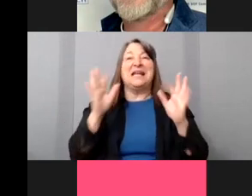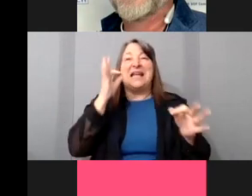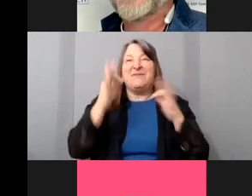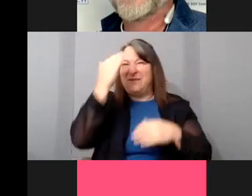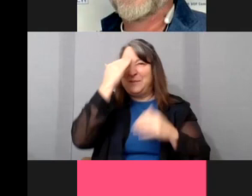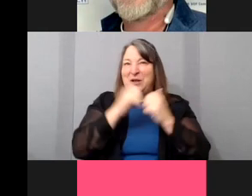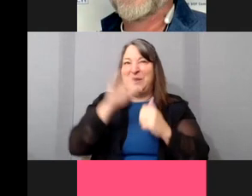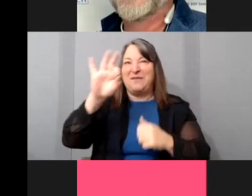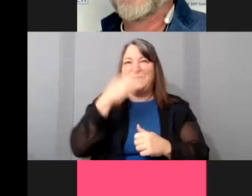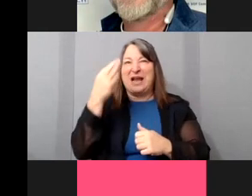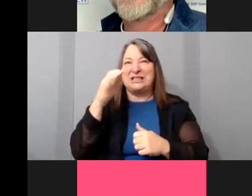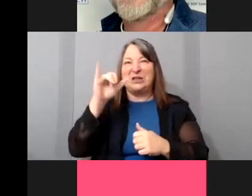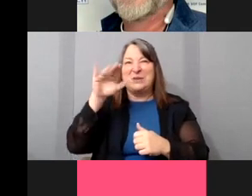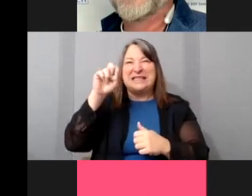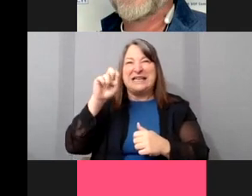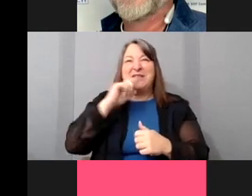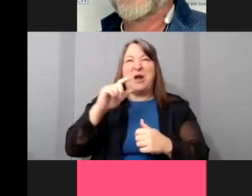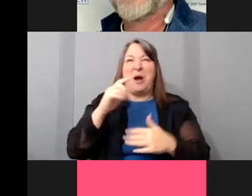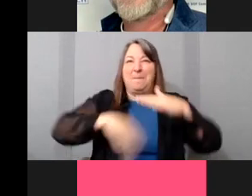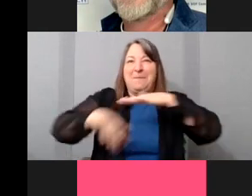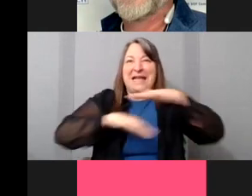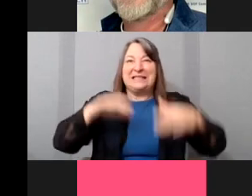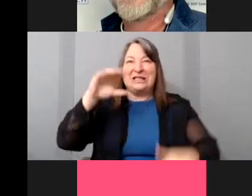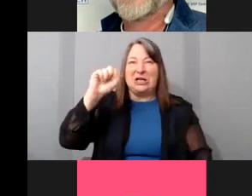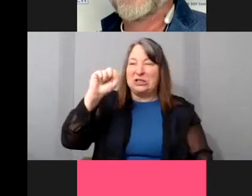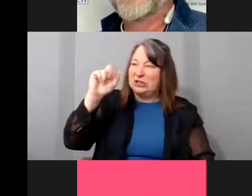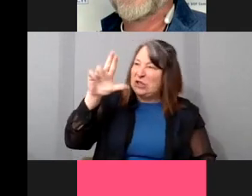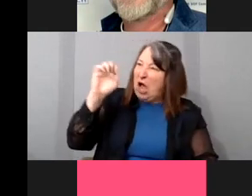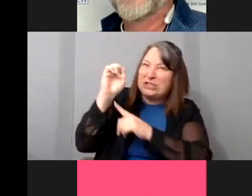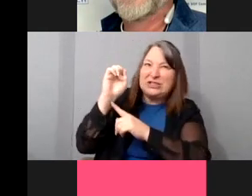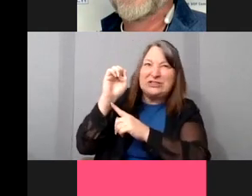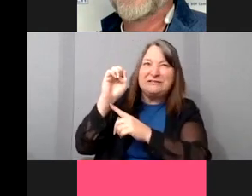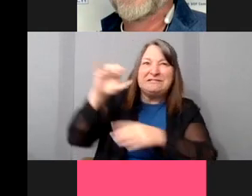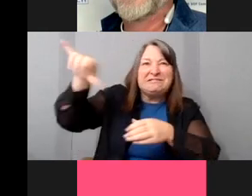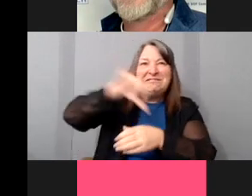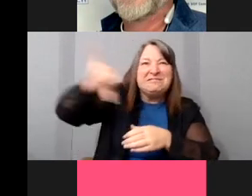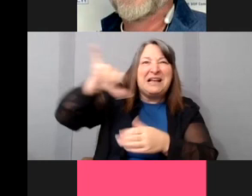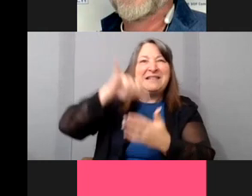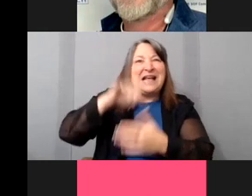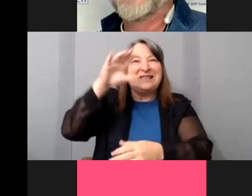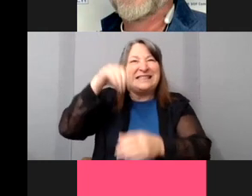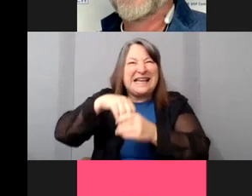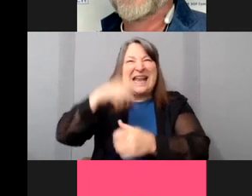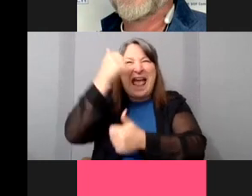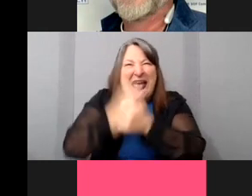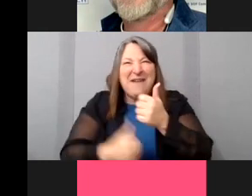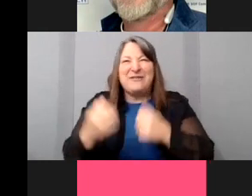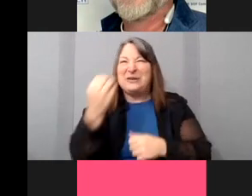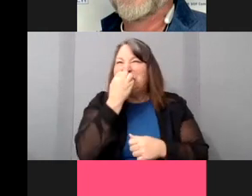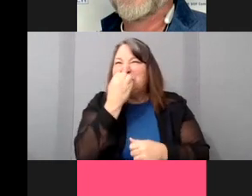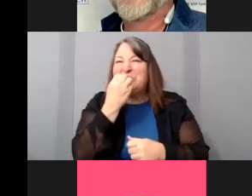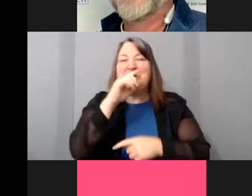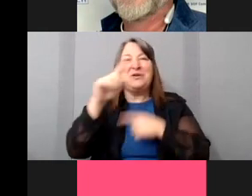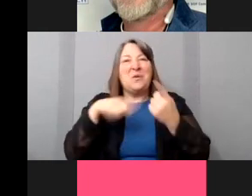are these like core sauces that go into almost every dish that you make in certain European cooking, right? And so